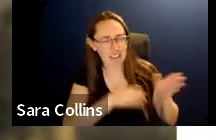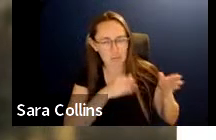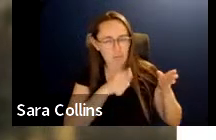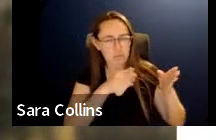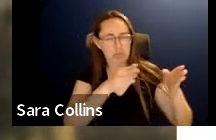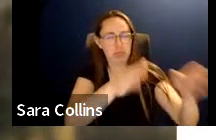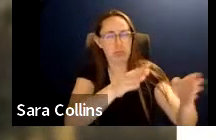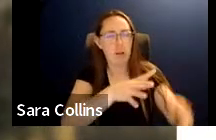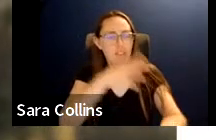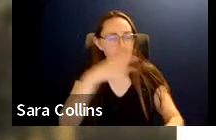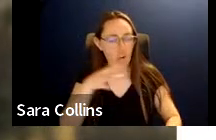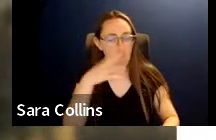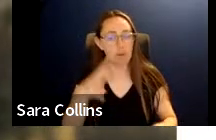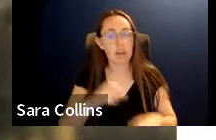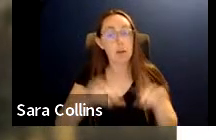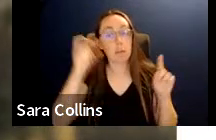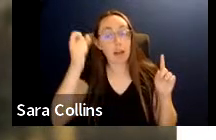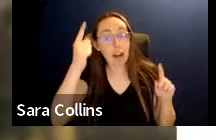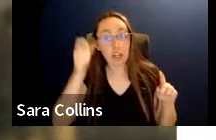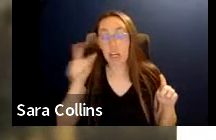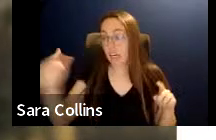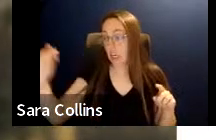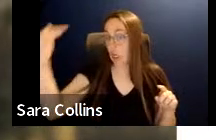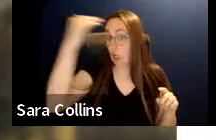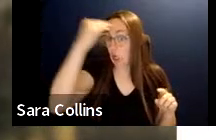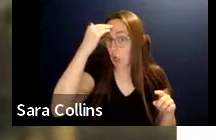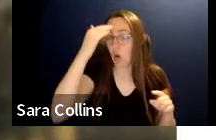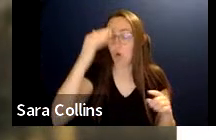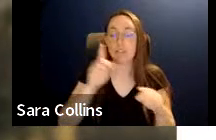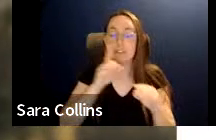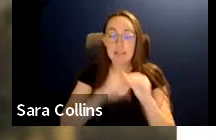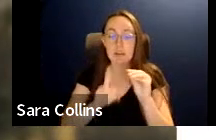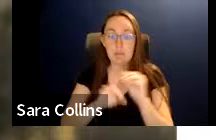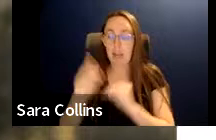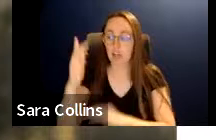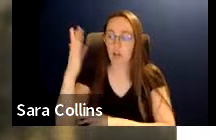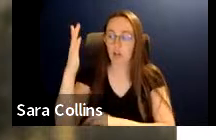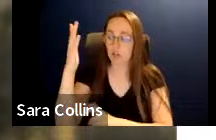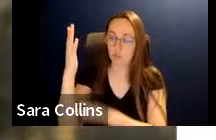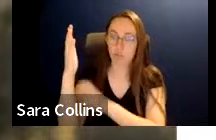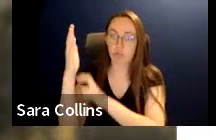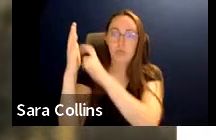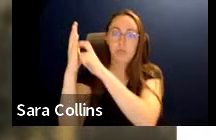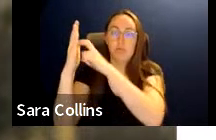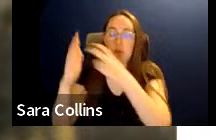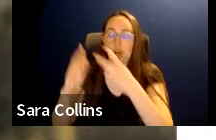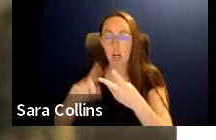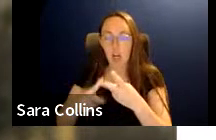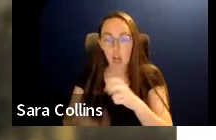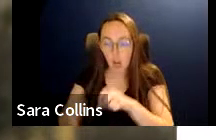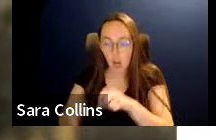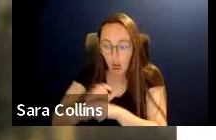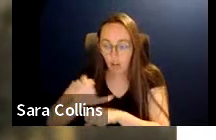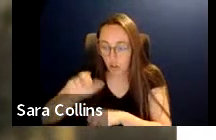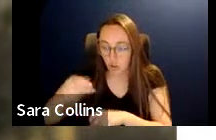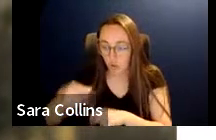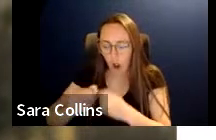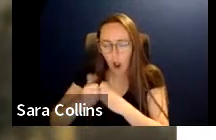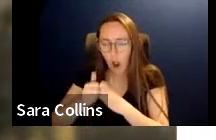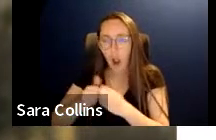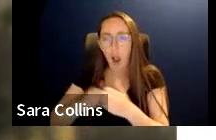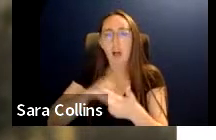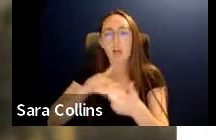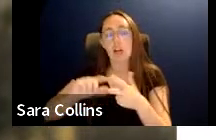knows how tomatoes are trellised, how to cover crop, what the practice is for